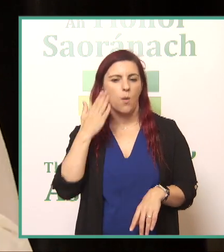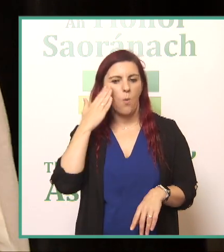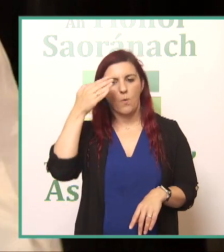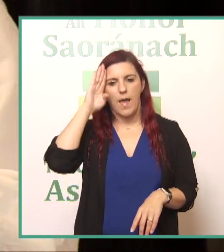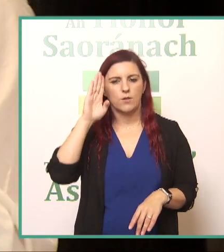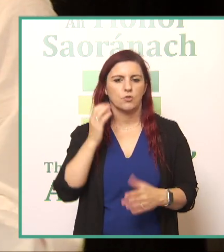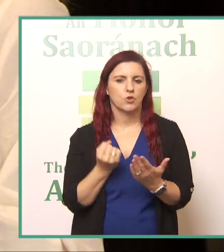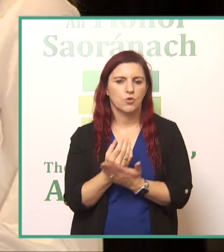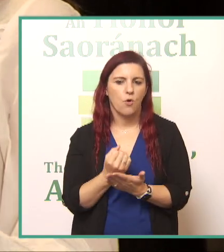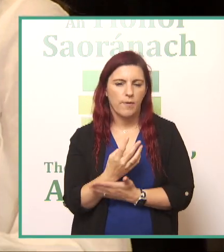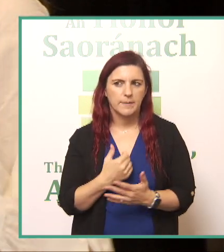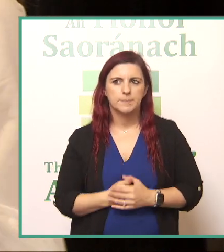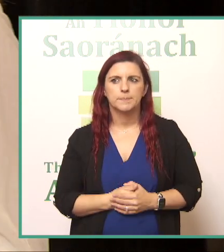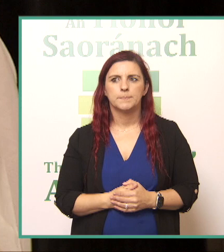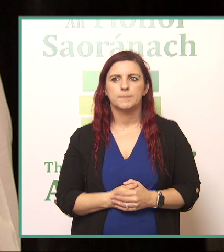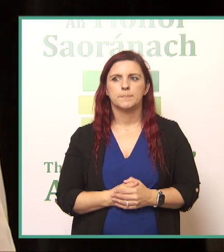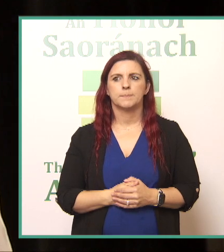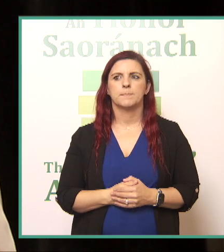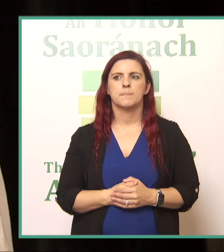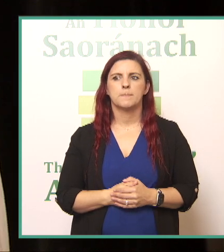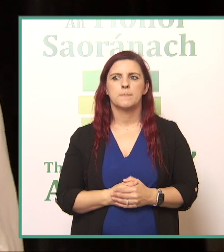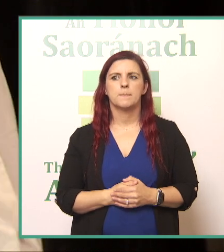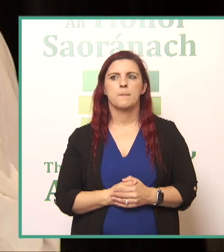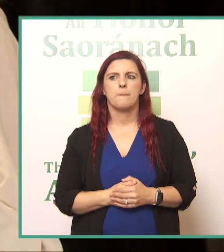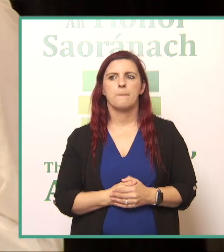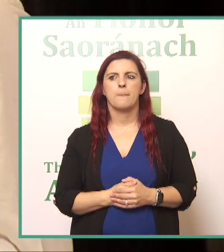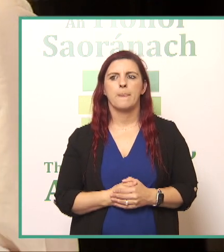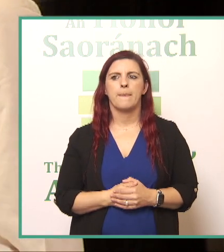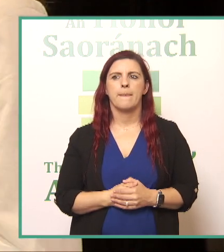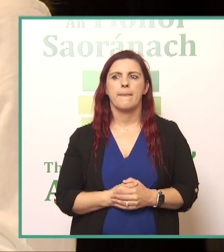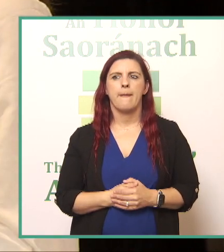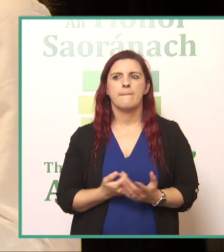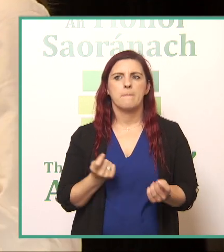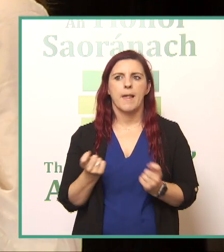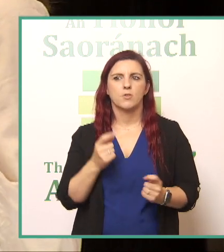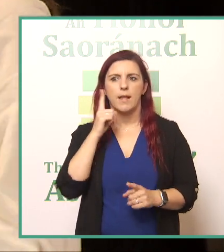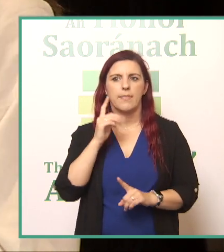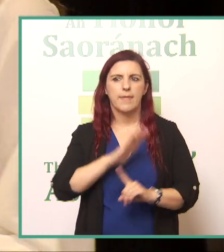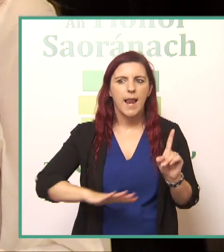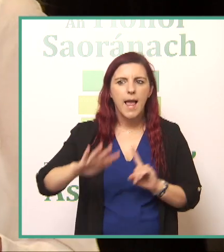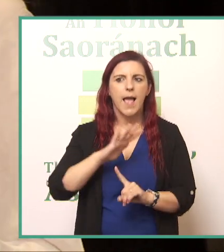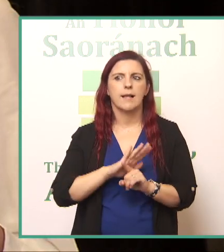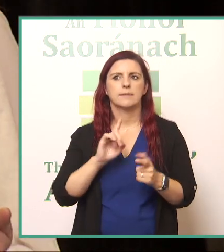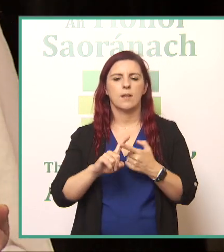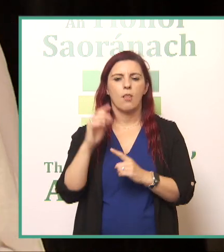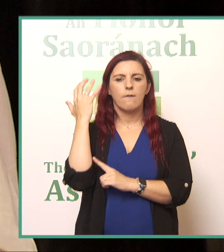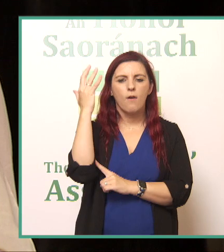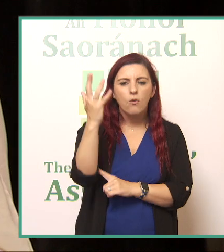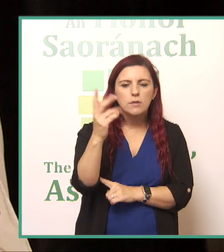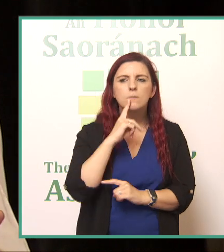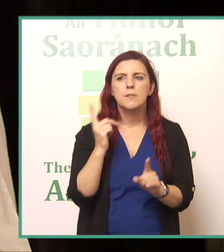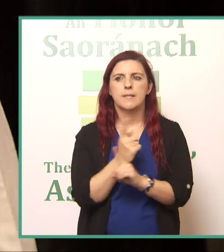So you've got sort of this sense of managing the land, managing the woods, but there's also the sense of